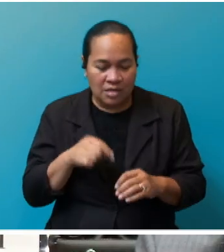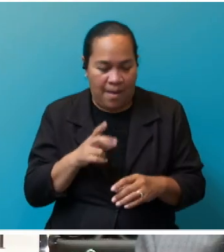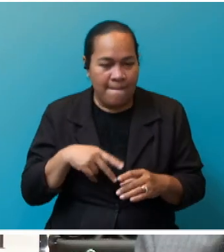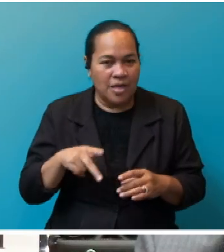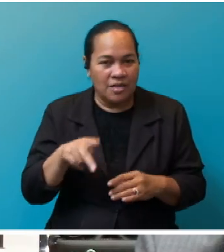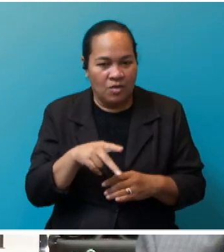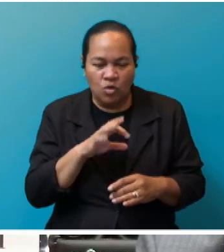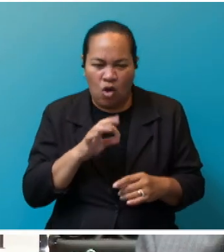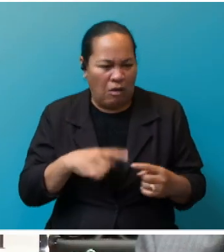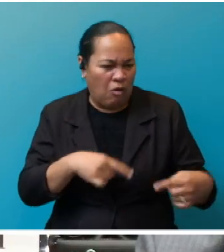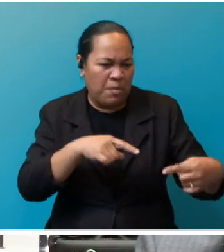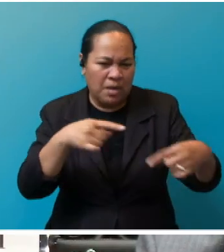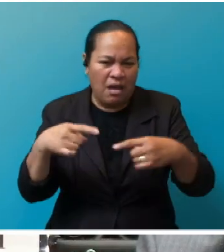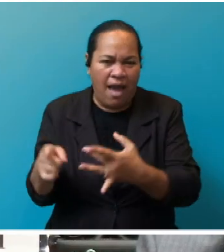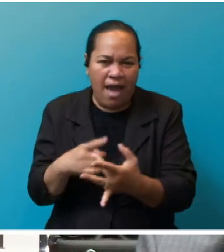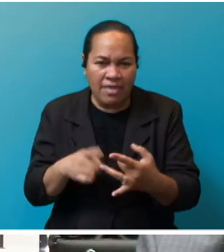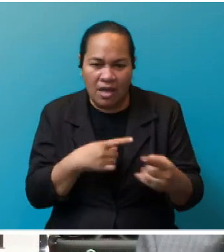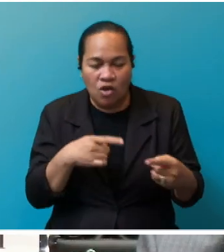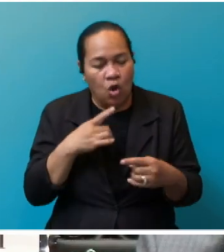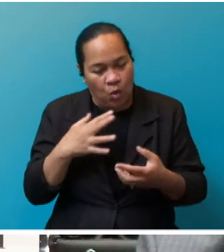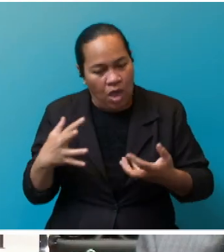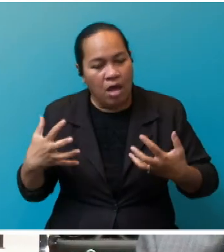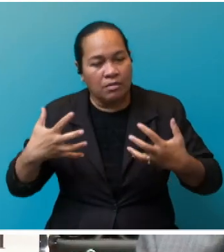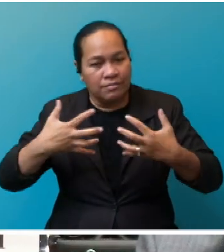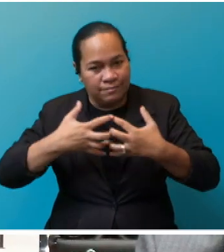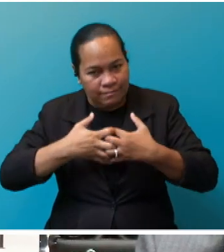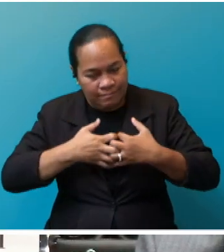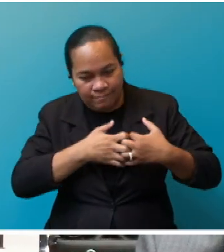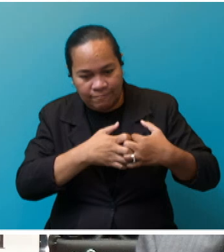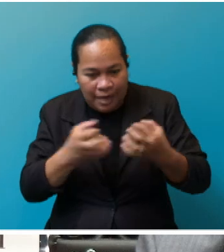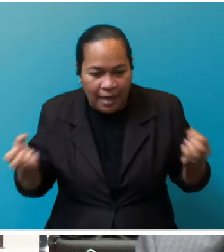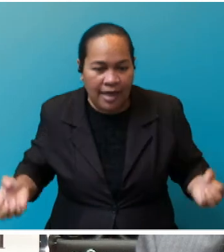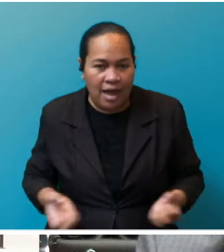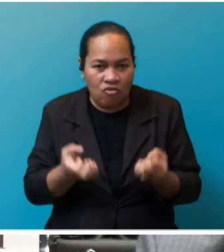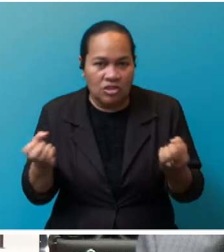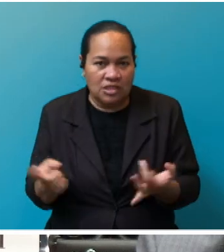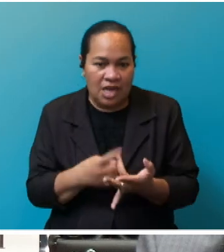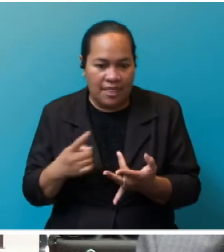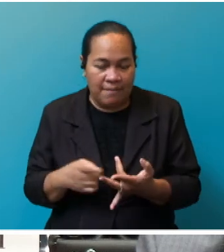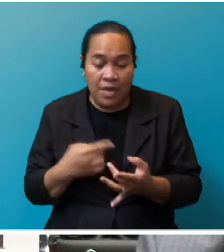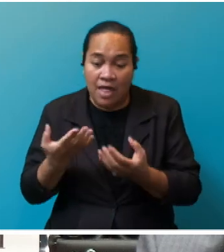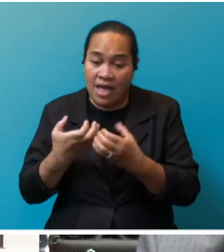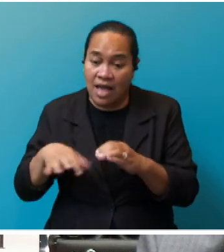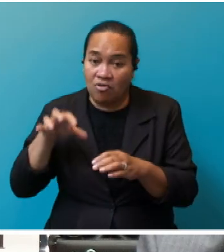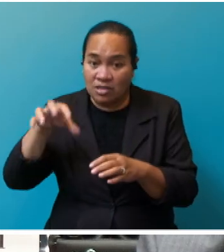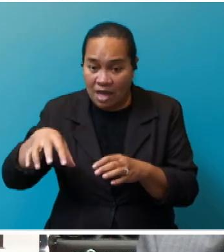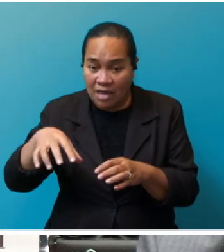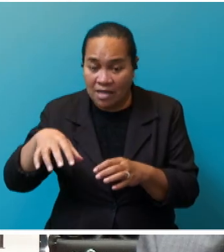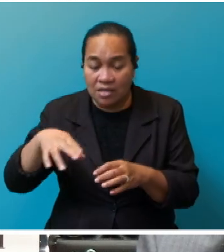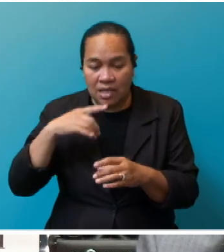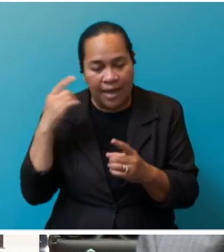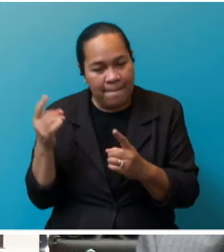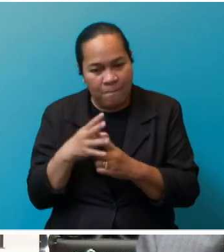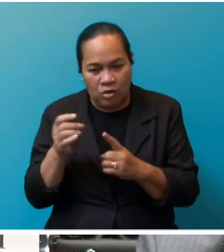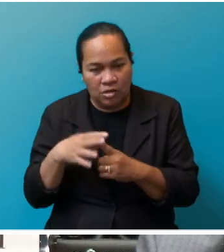not compete against one another. We complement and uplift each other. The Council of Tourism Ministers meeting marked an important milestone for Fiji and